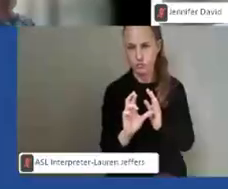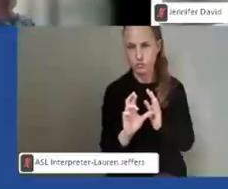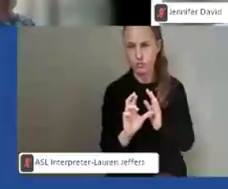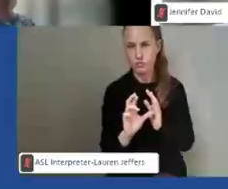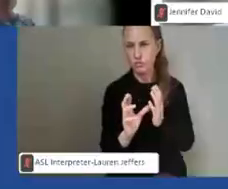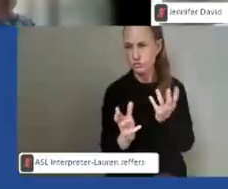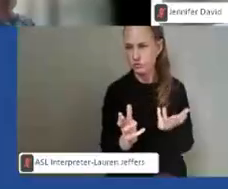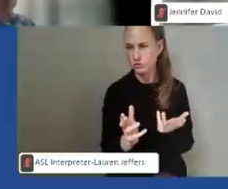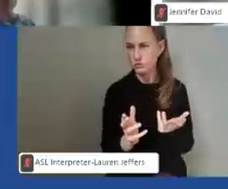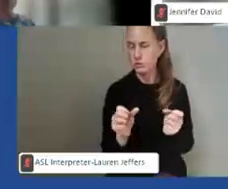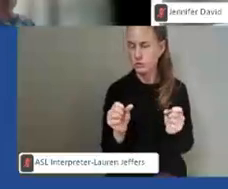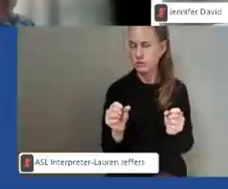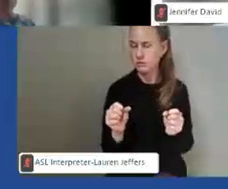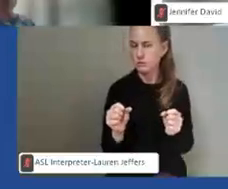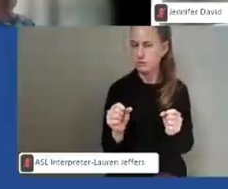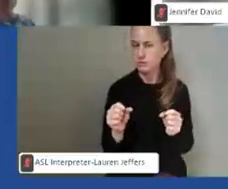be